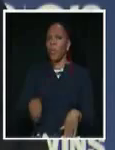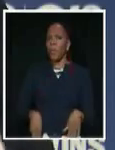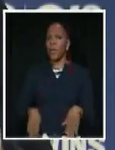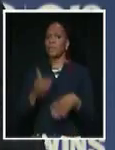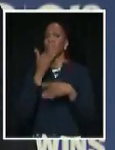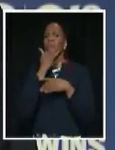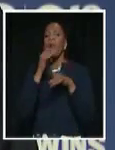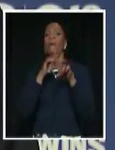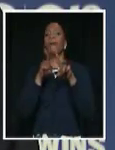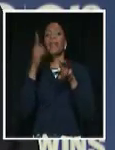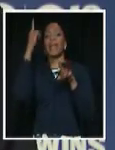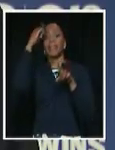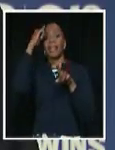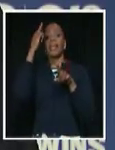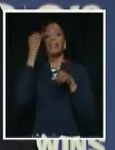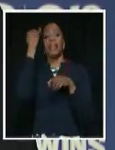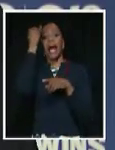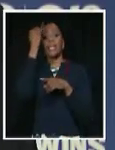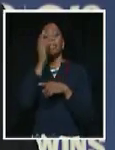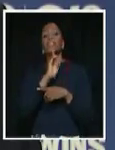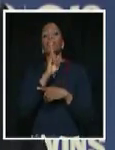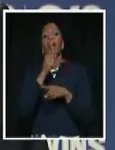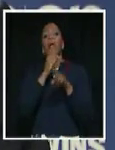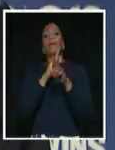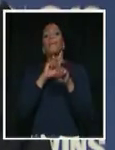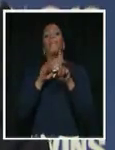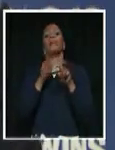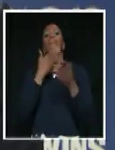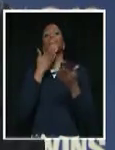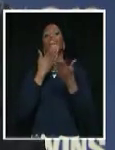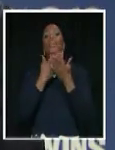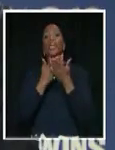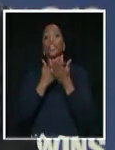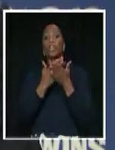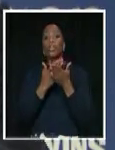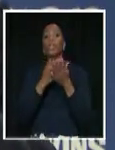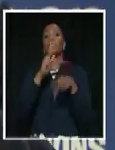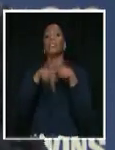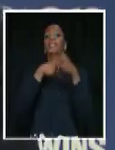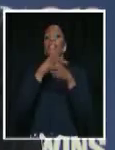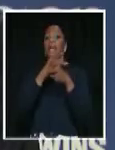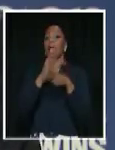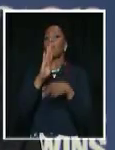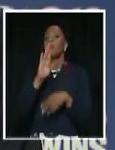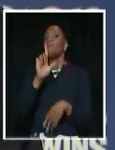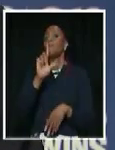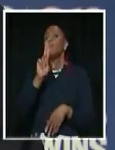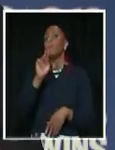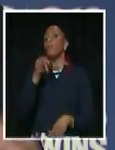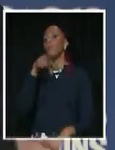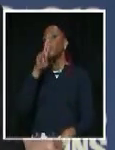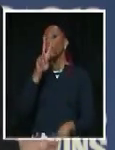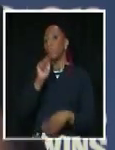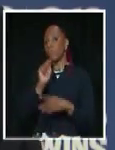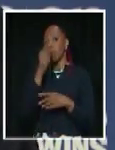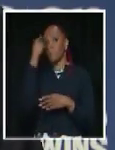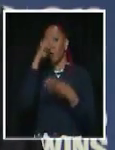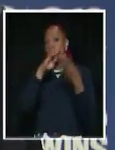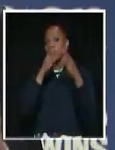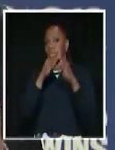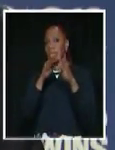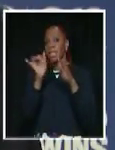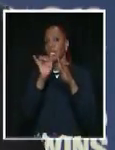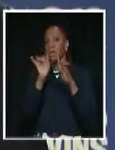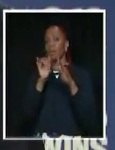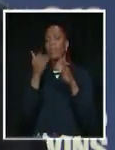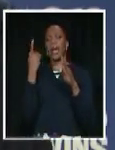he put forward is a great blueprint for the future of this city. The focus on restoring wetlands, restoring dunes, having portable barriers.